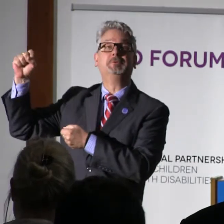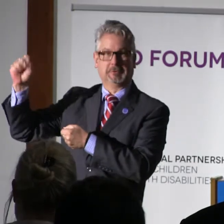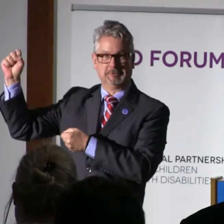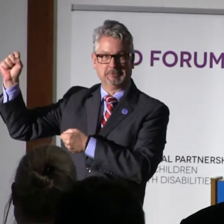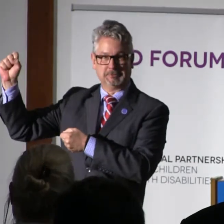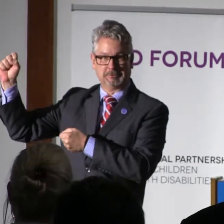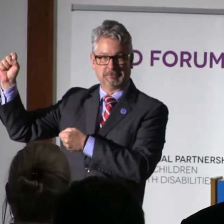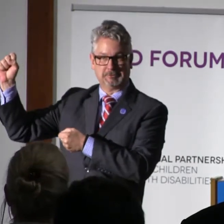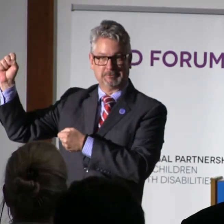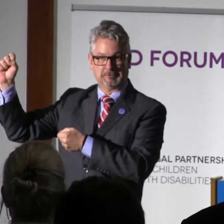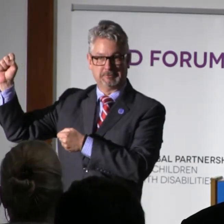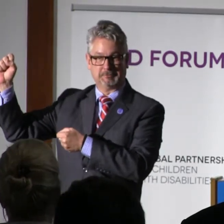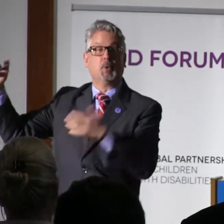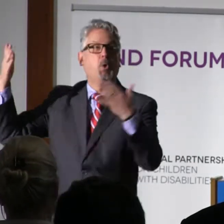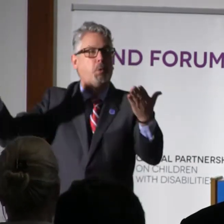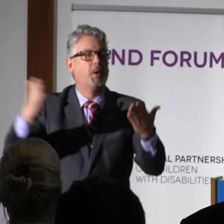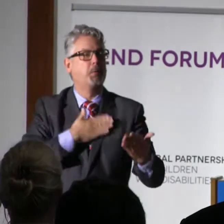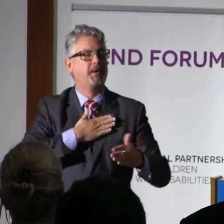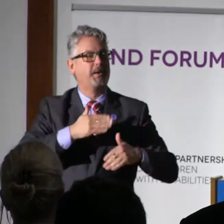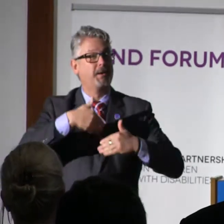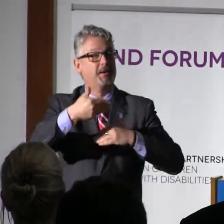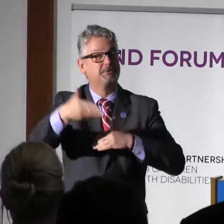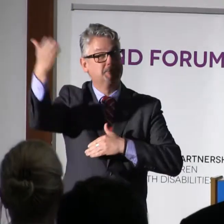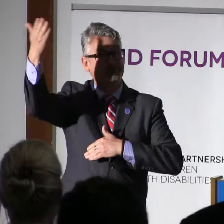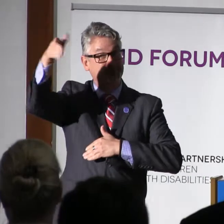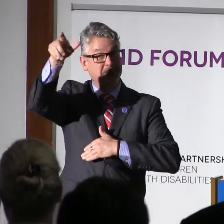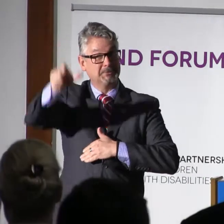and clear and memorable.